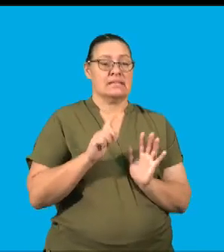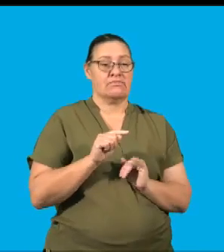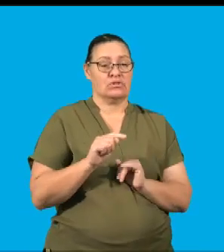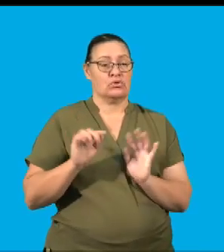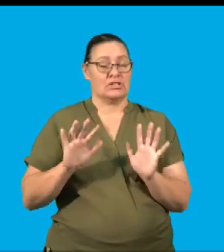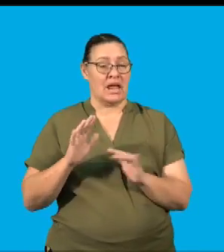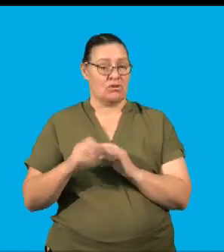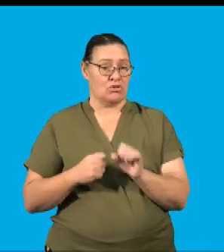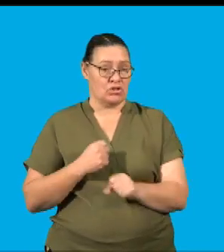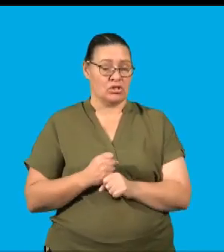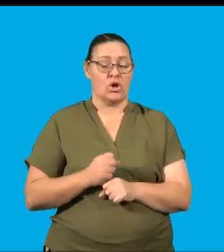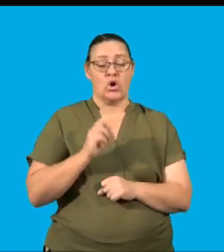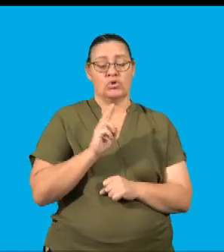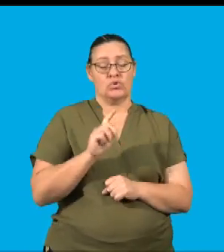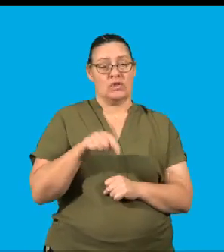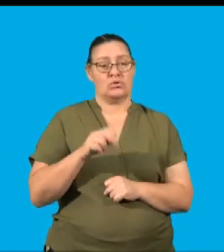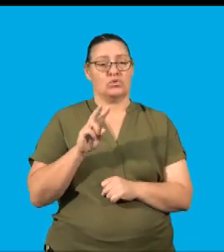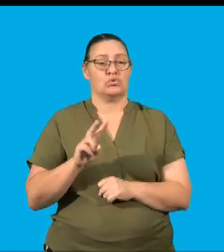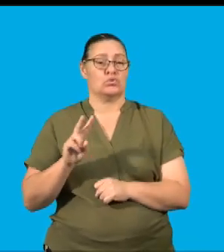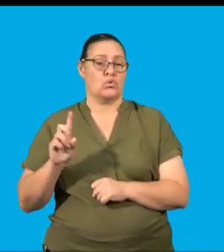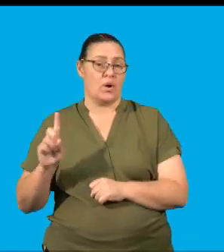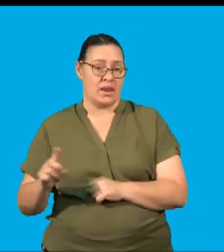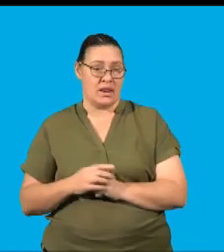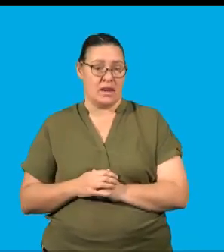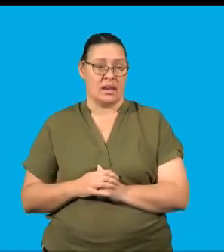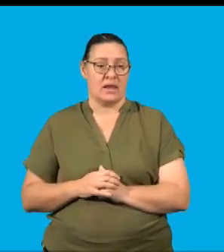reported. Between 7 and 10 years old, it was